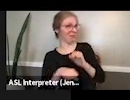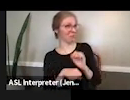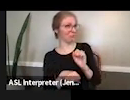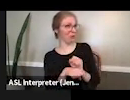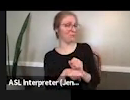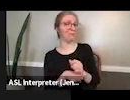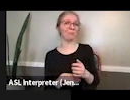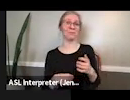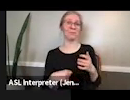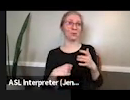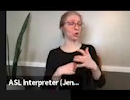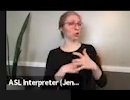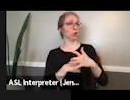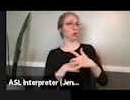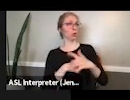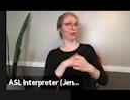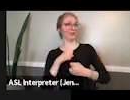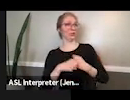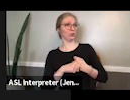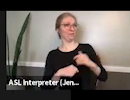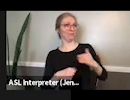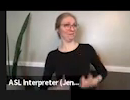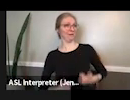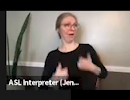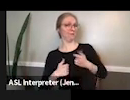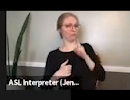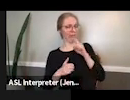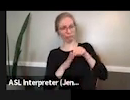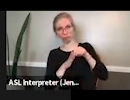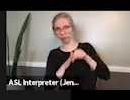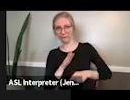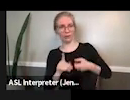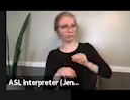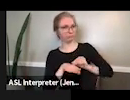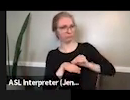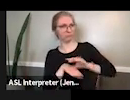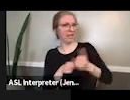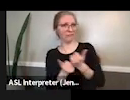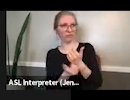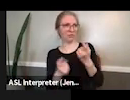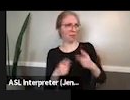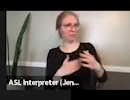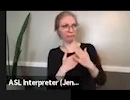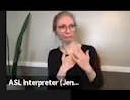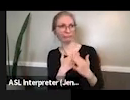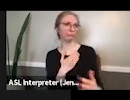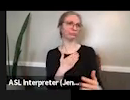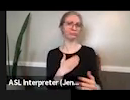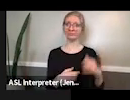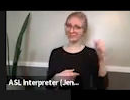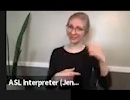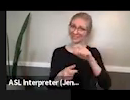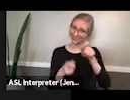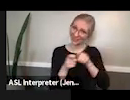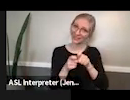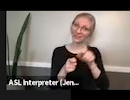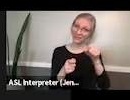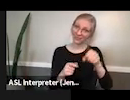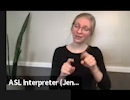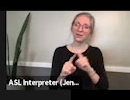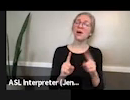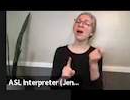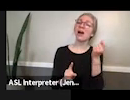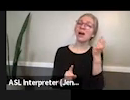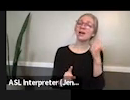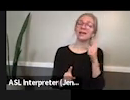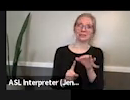have a profound influence on everything that comes later. Yes, exactly. But this is especially